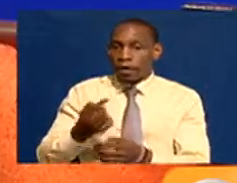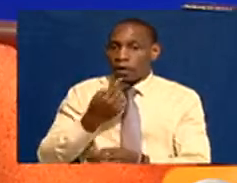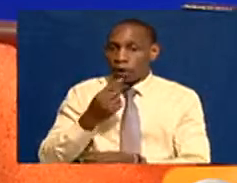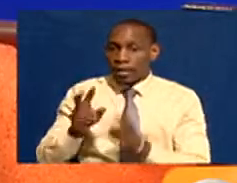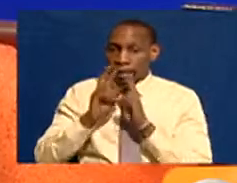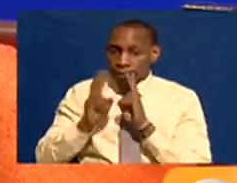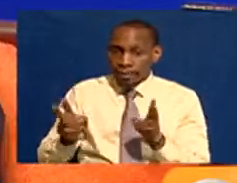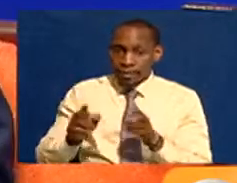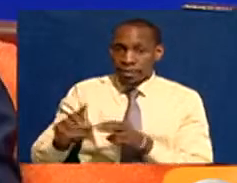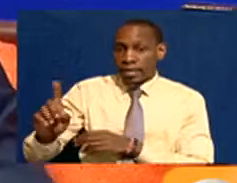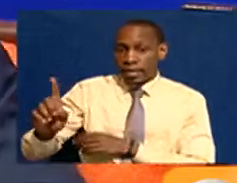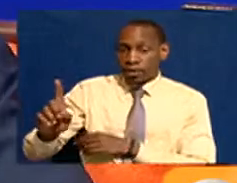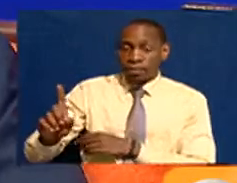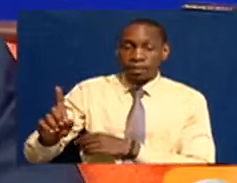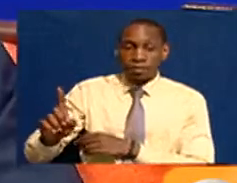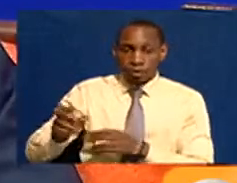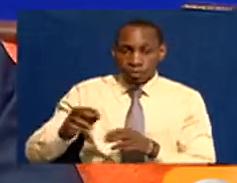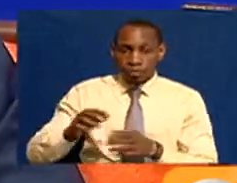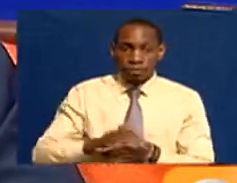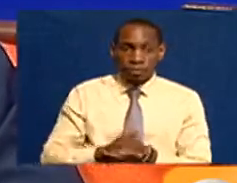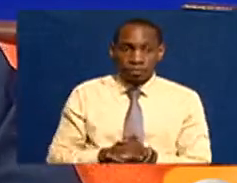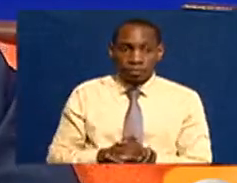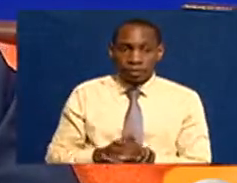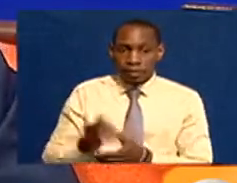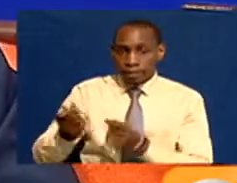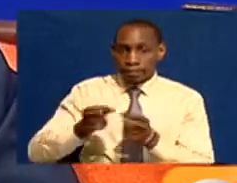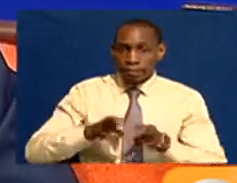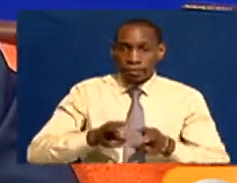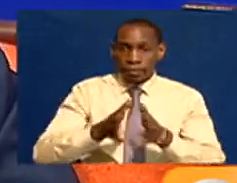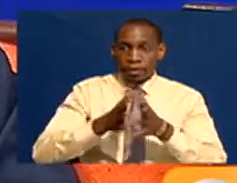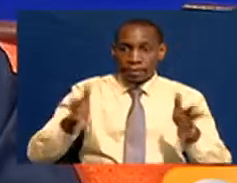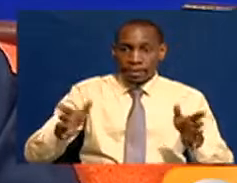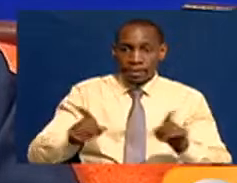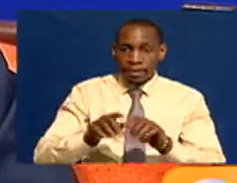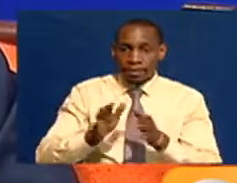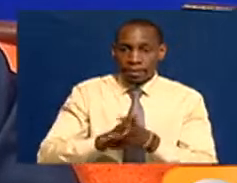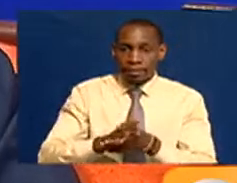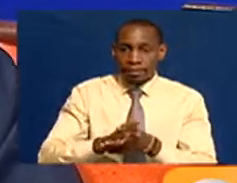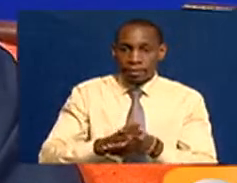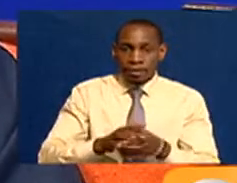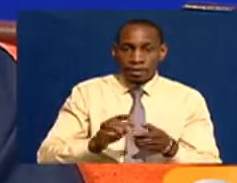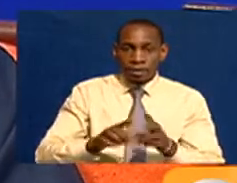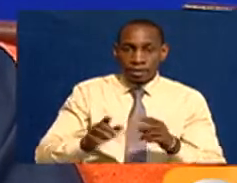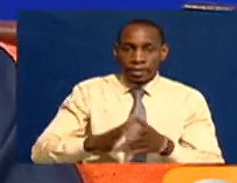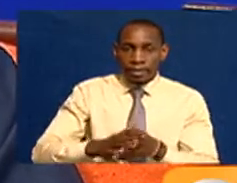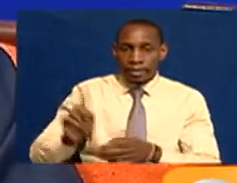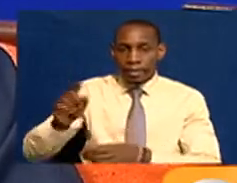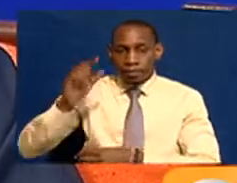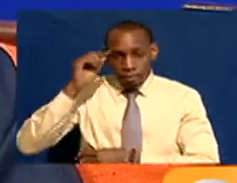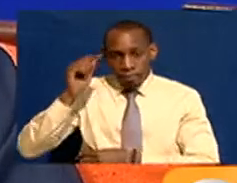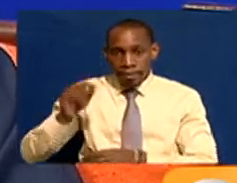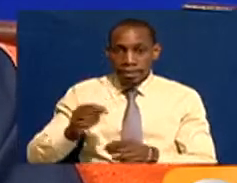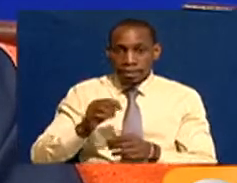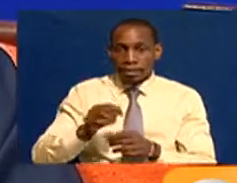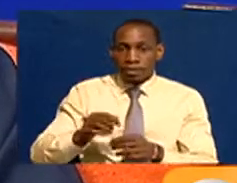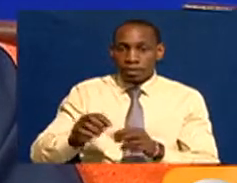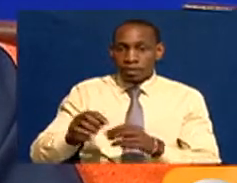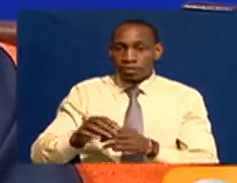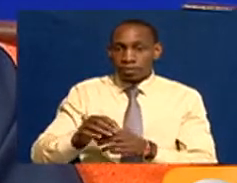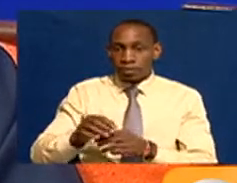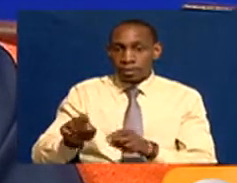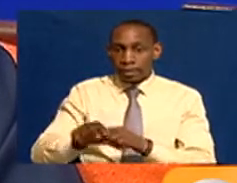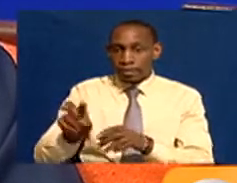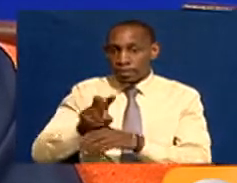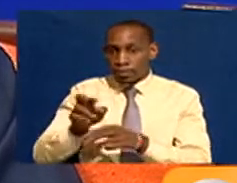bring order in Nairobi to start with, and a few of the highways, we can do Nairobi, Mombasa, and then we do the highways. Then